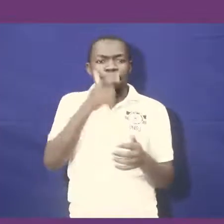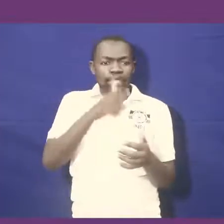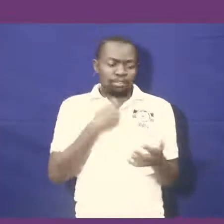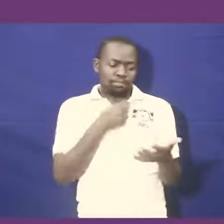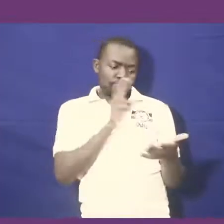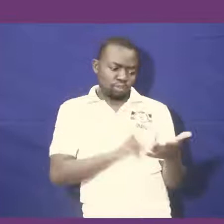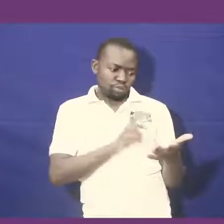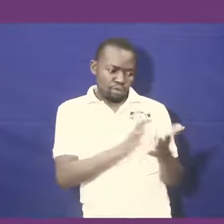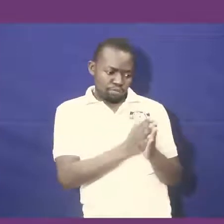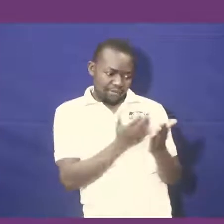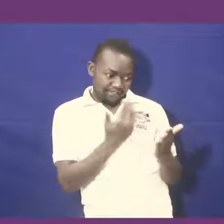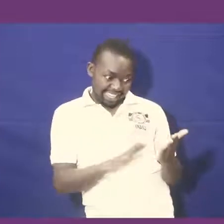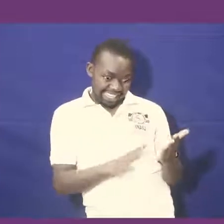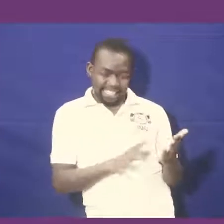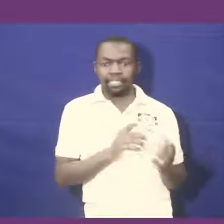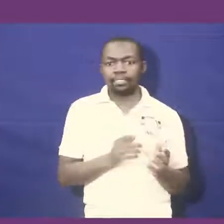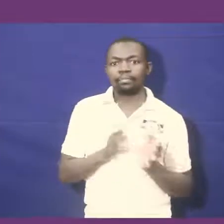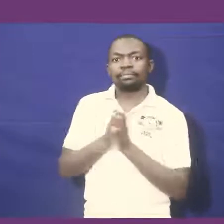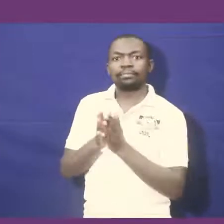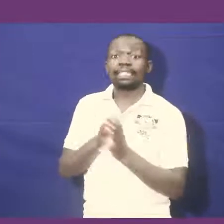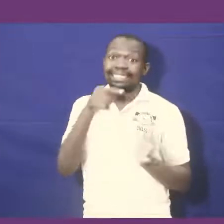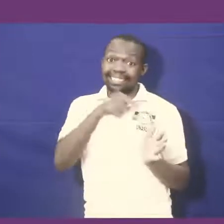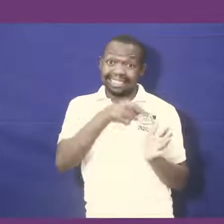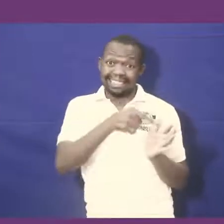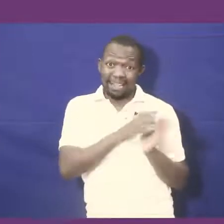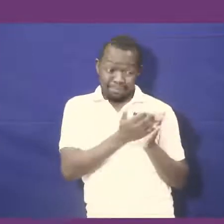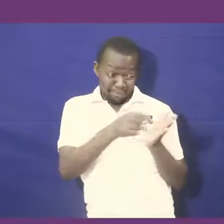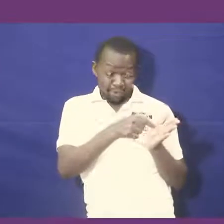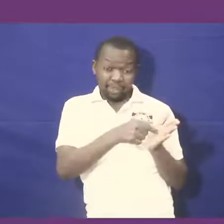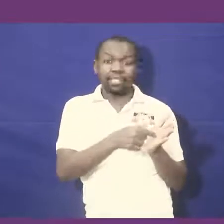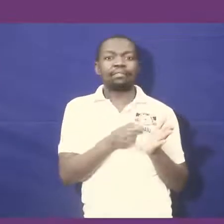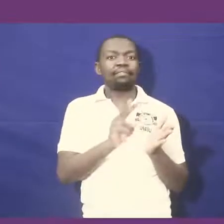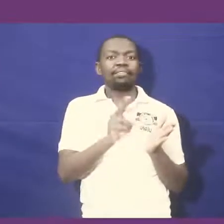book. That is the secondary source of information.